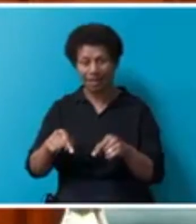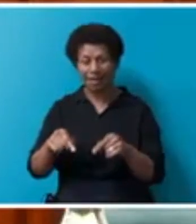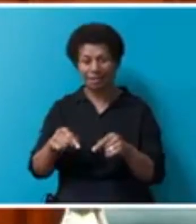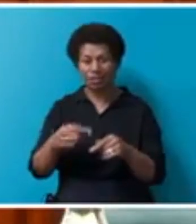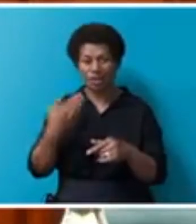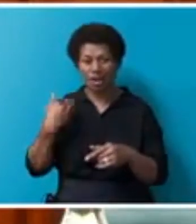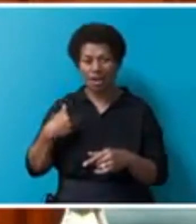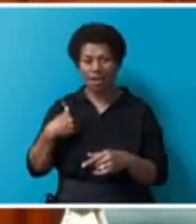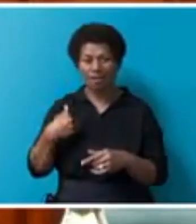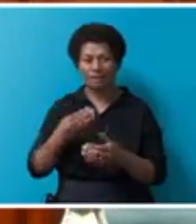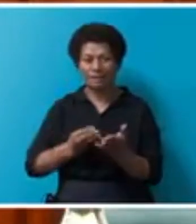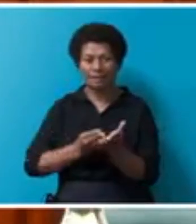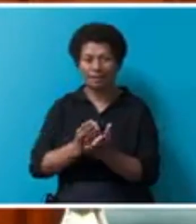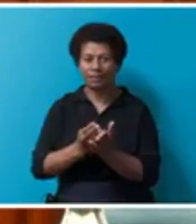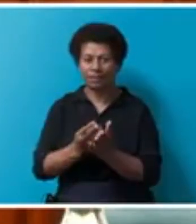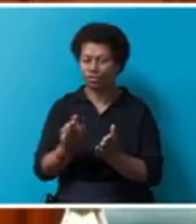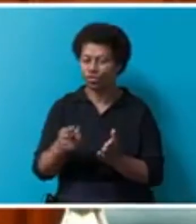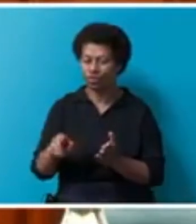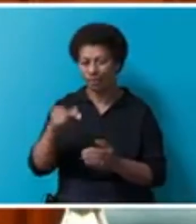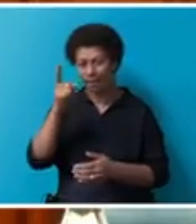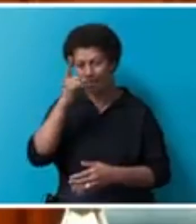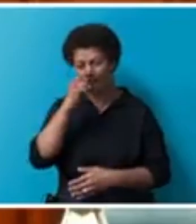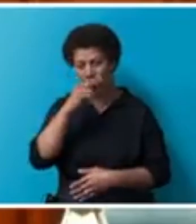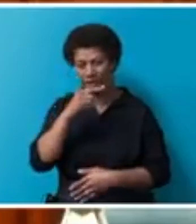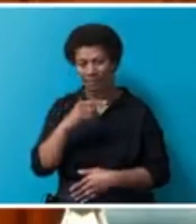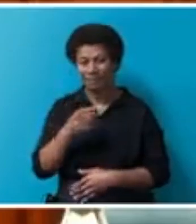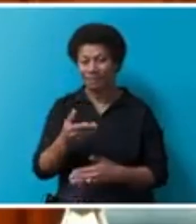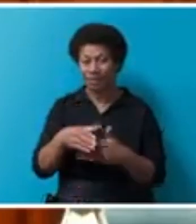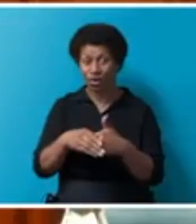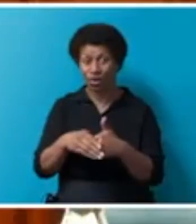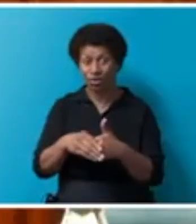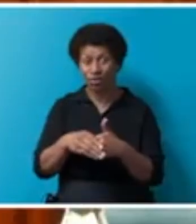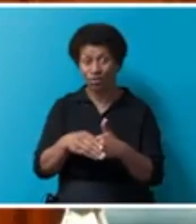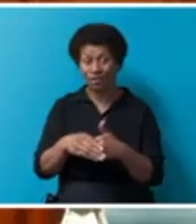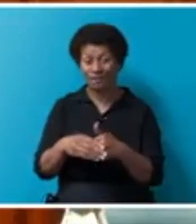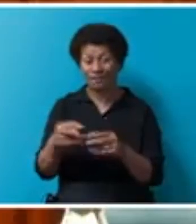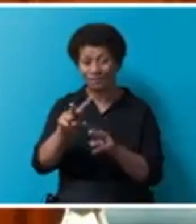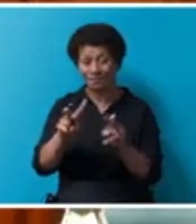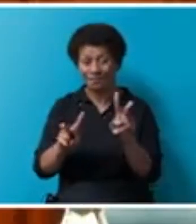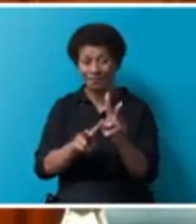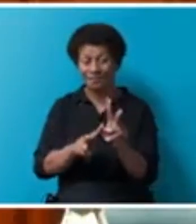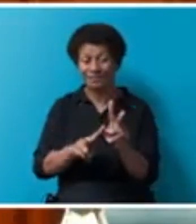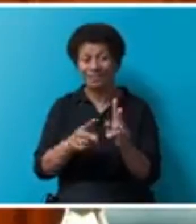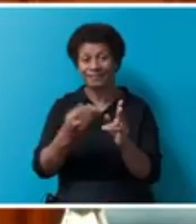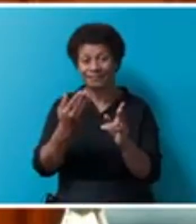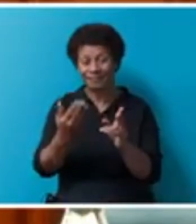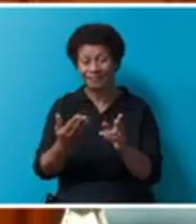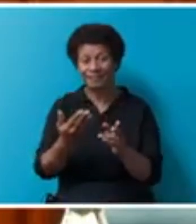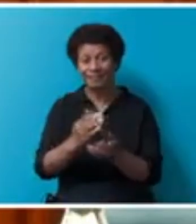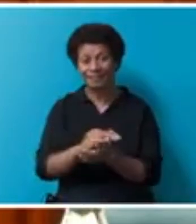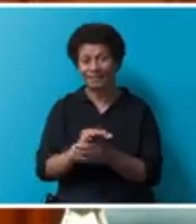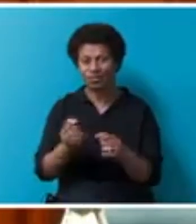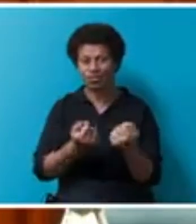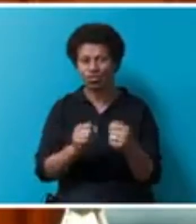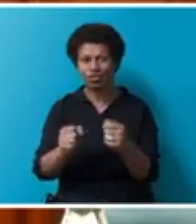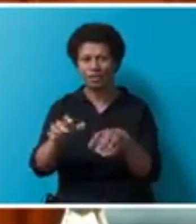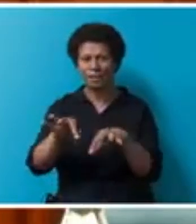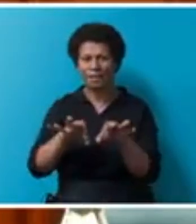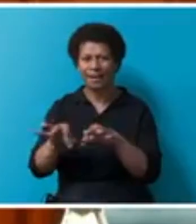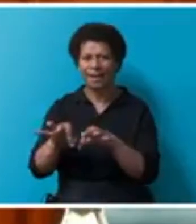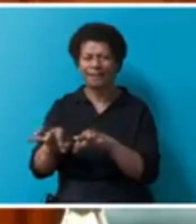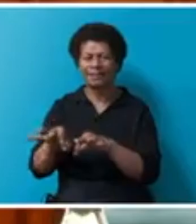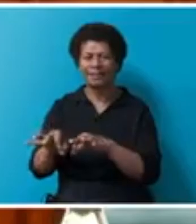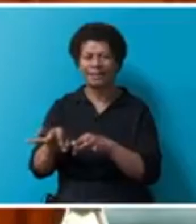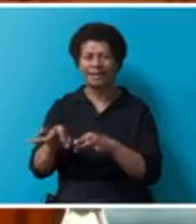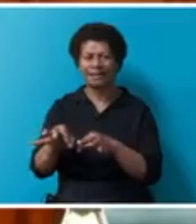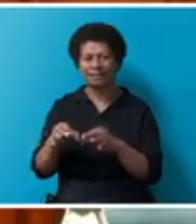to the people. I congratulate the Honorable Deputy Prime Minister and Minister of Finance, Strategic Planning and National Development and